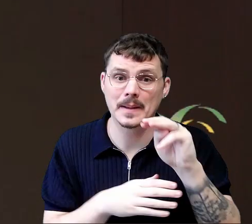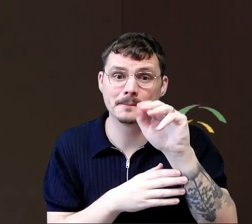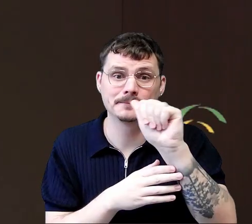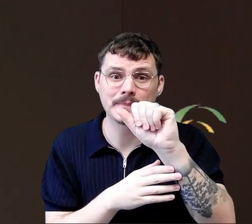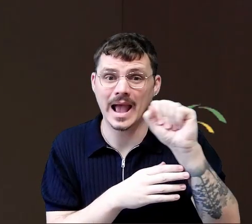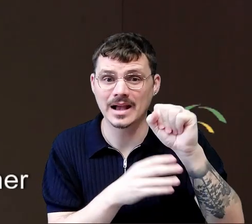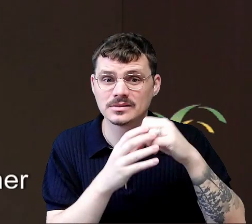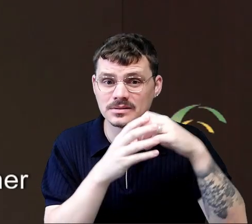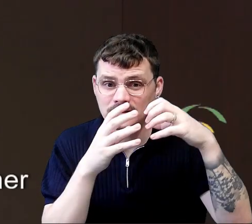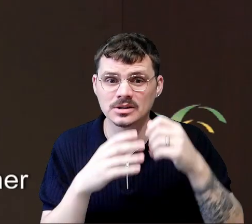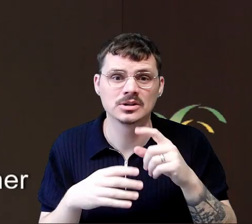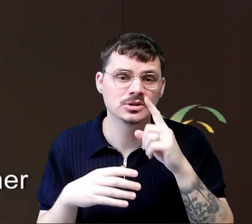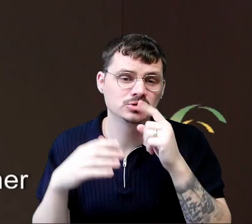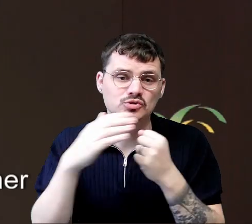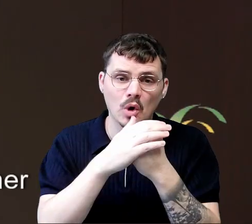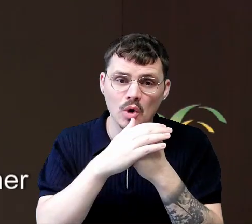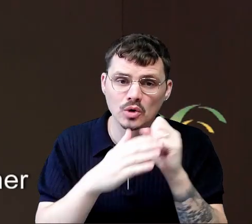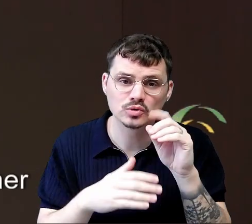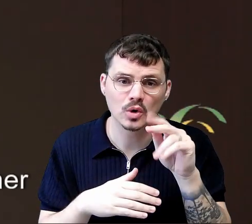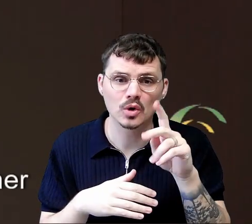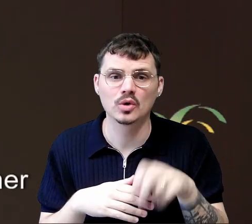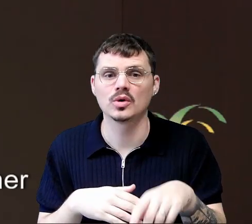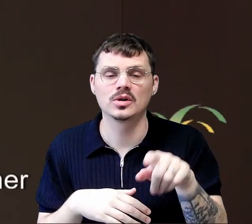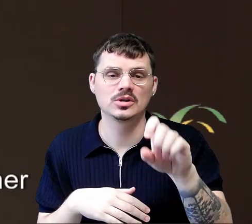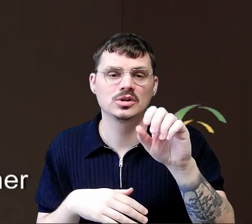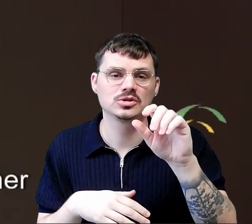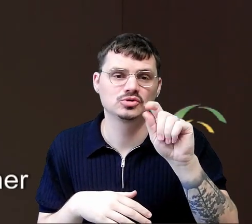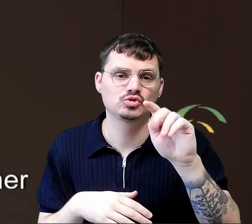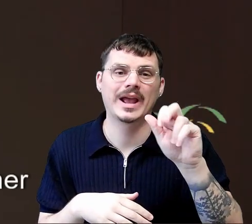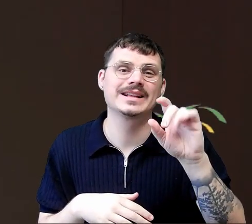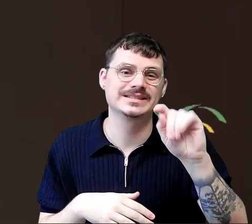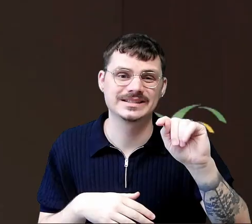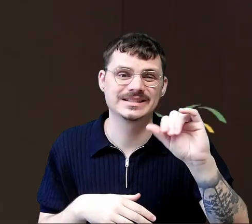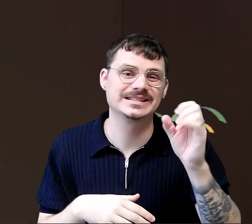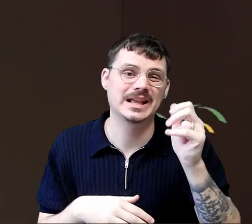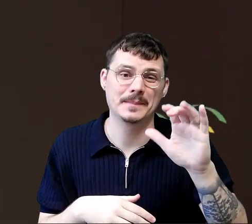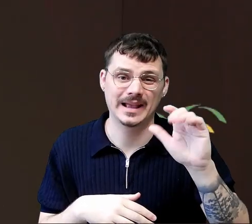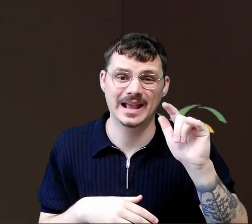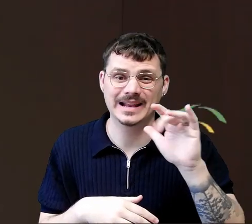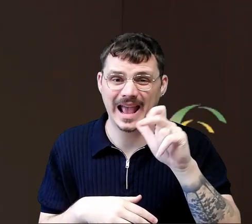masses, strokes, transient ischemic attacks, and other